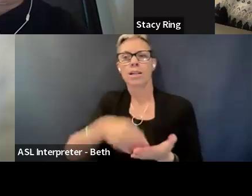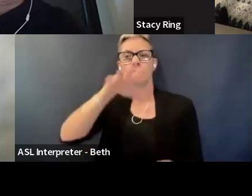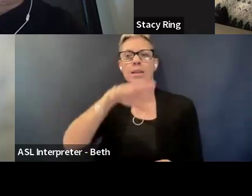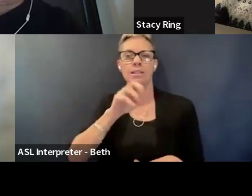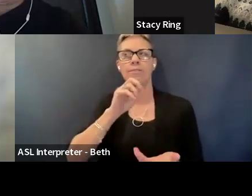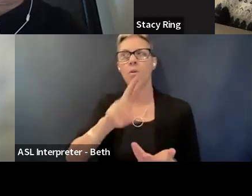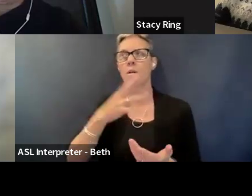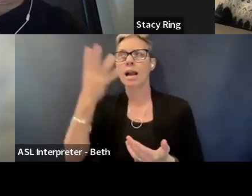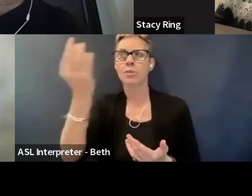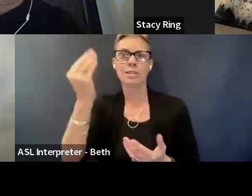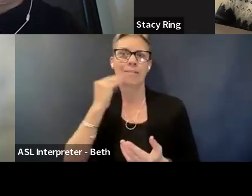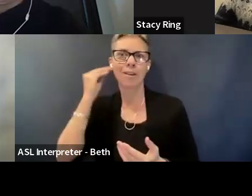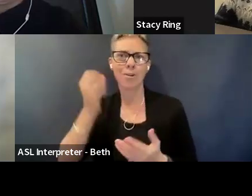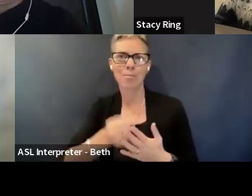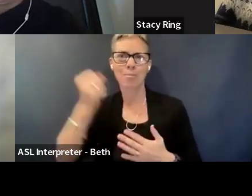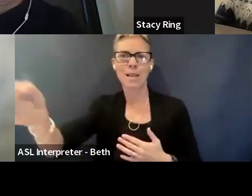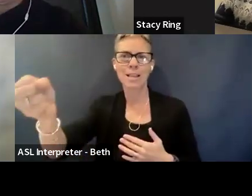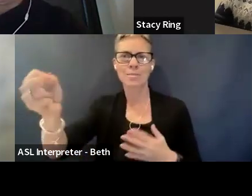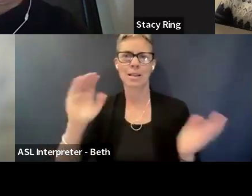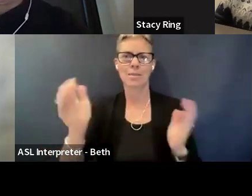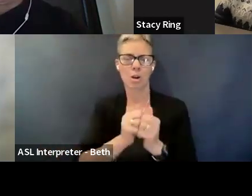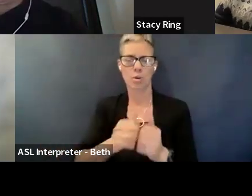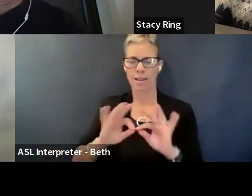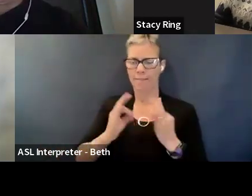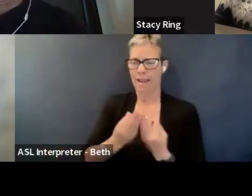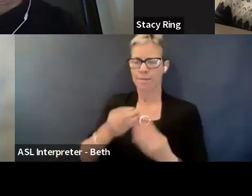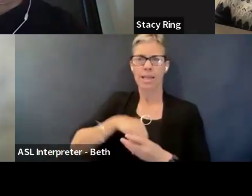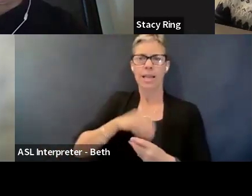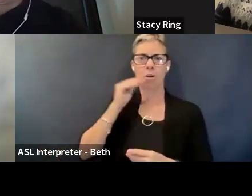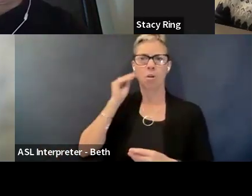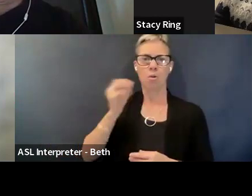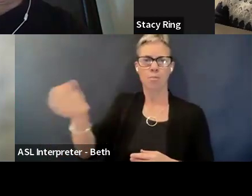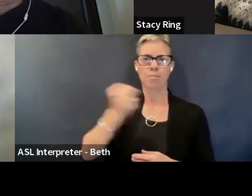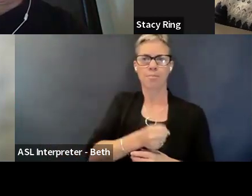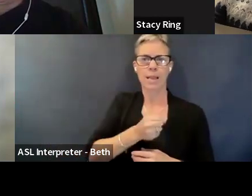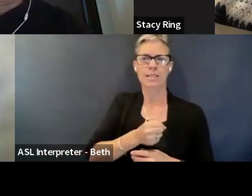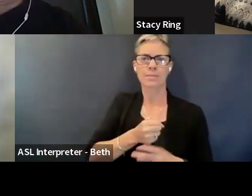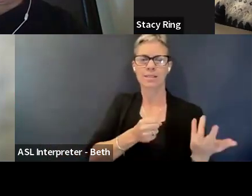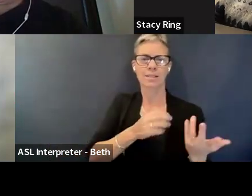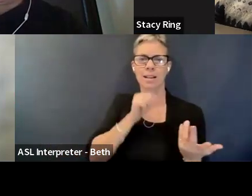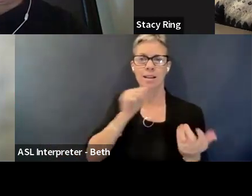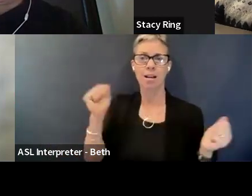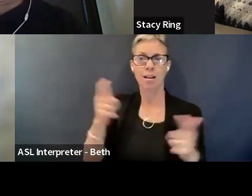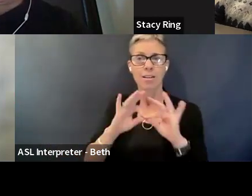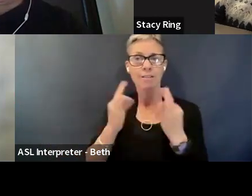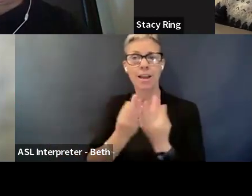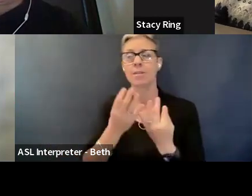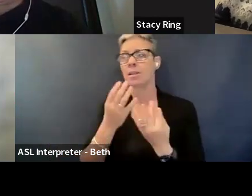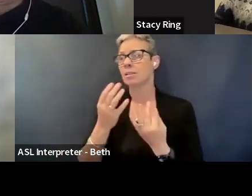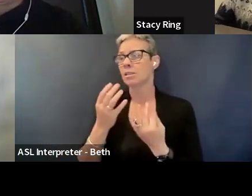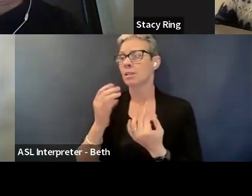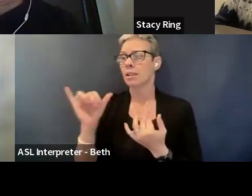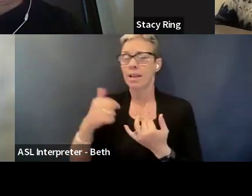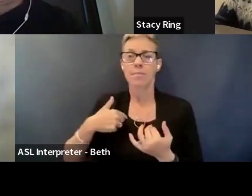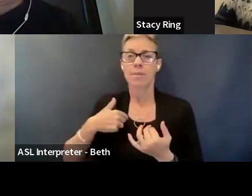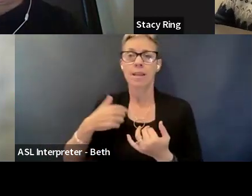out-of-home placements over family placements. And not every family like mine has the time, energy, knowledge,